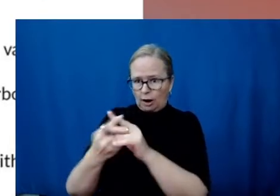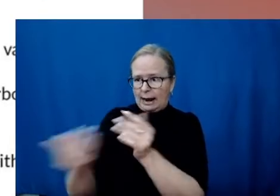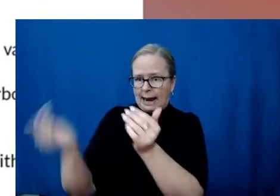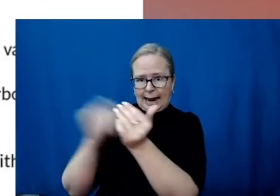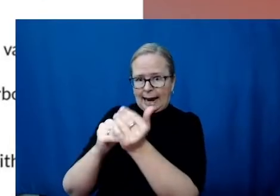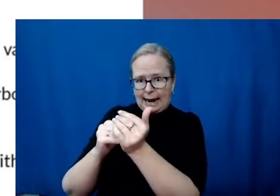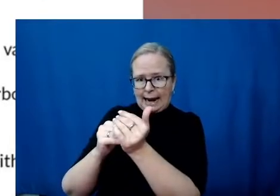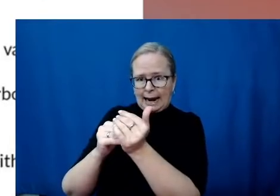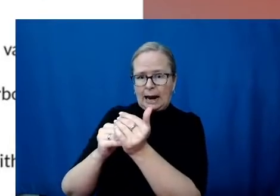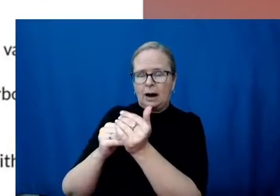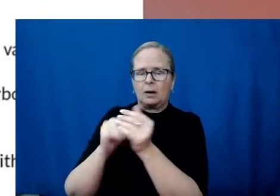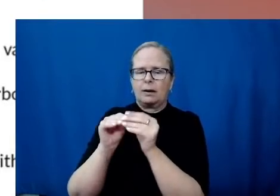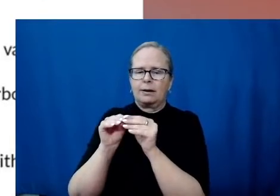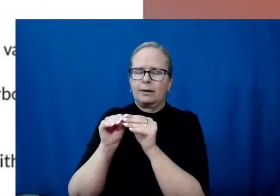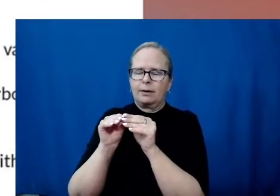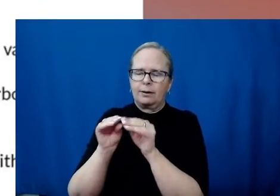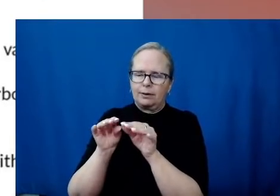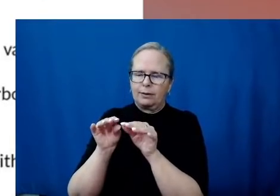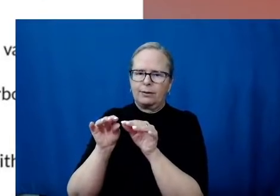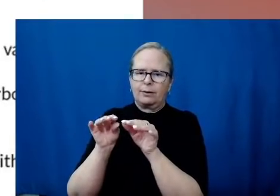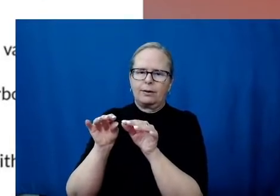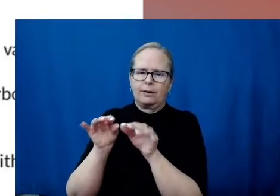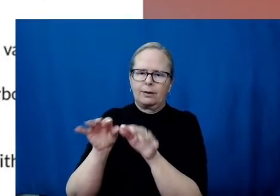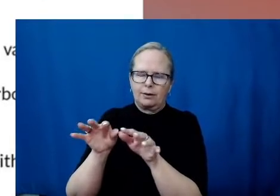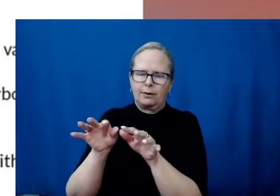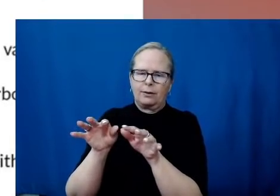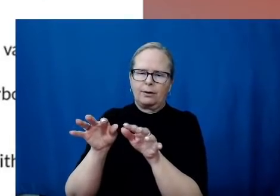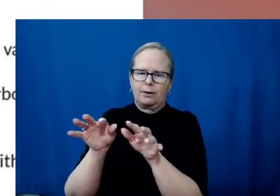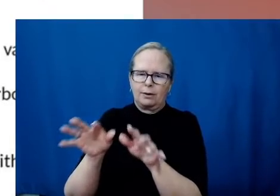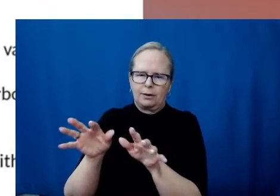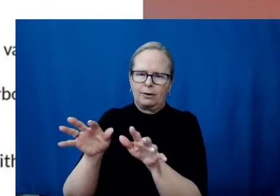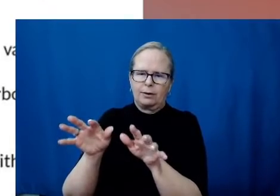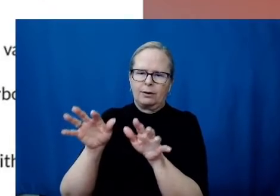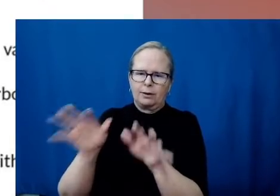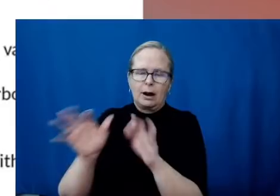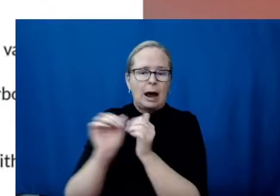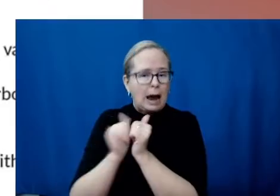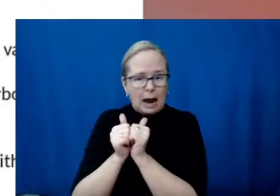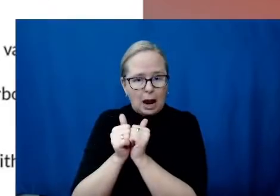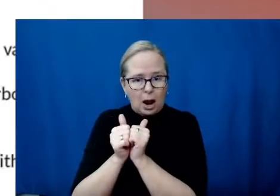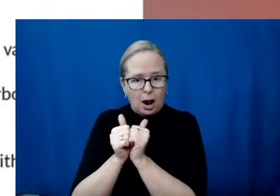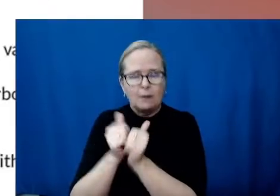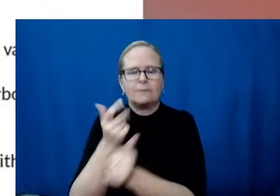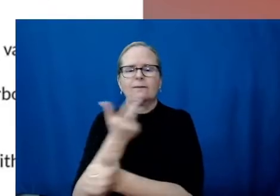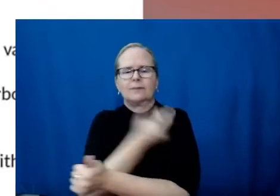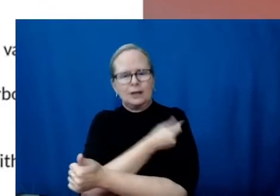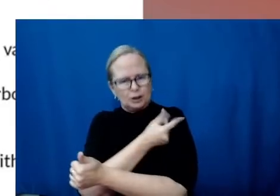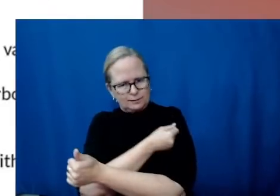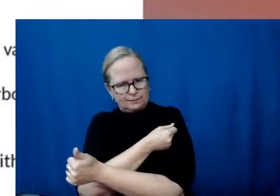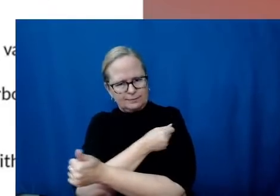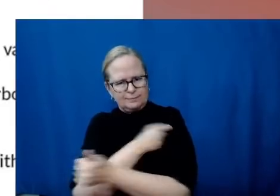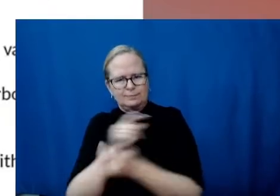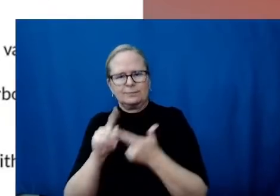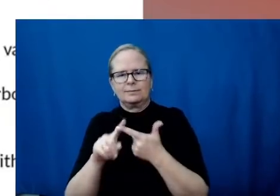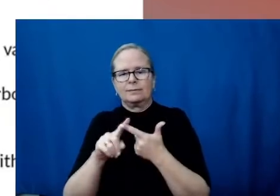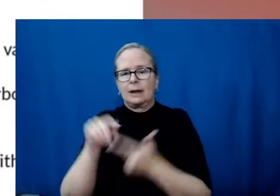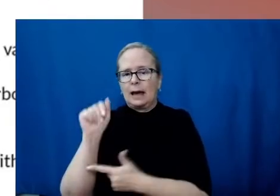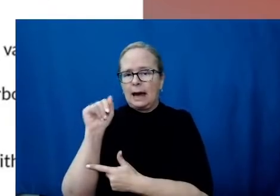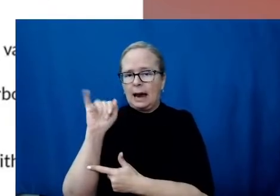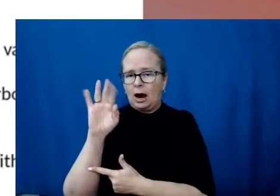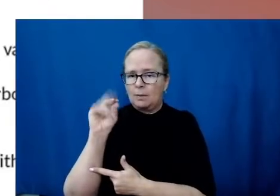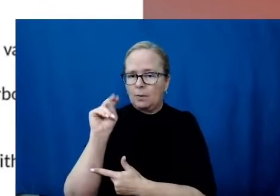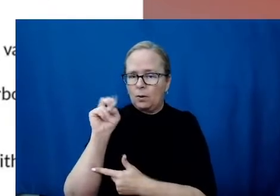slow outbreak. And we can have this resilience to reinfection by vaccinations, by airborne precautions, and by aggressive